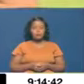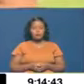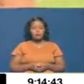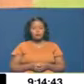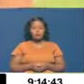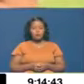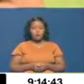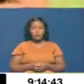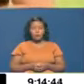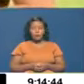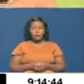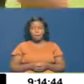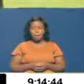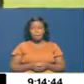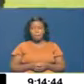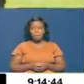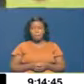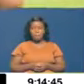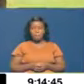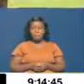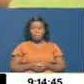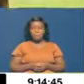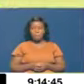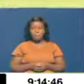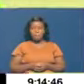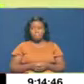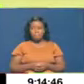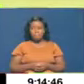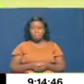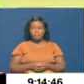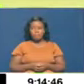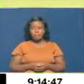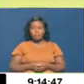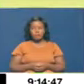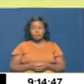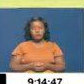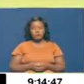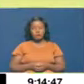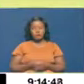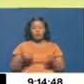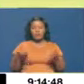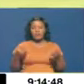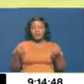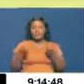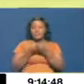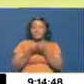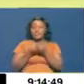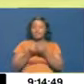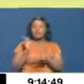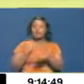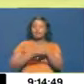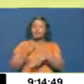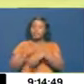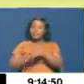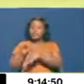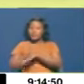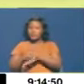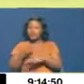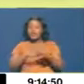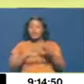but yeah, we are proud of whatever we have done. The game is a very, very good big game. I am very happy,